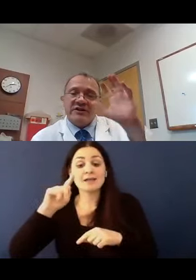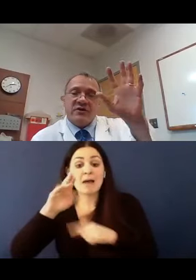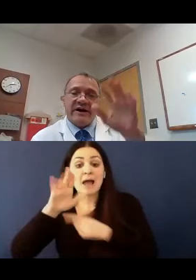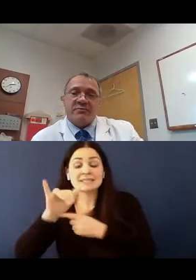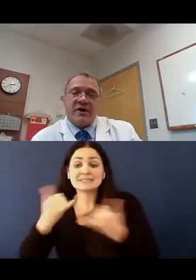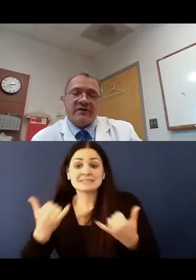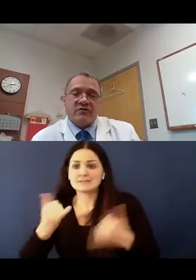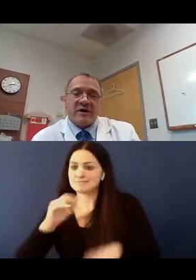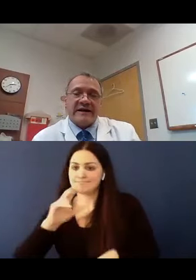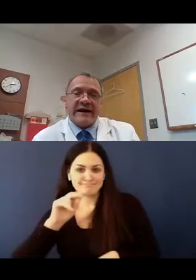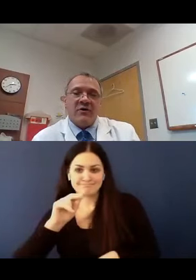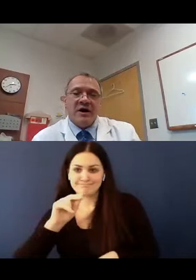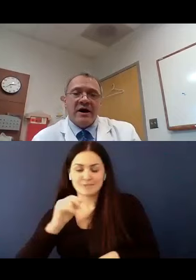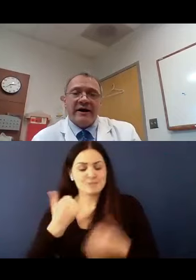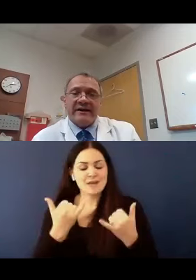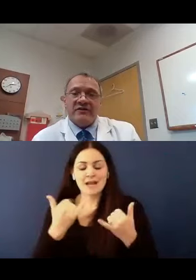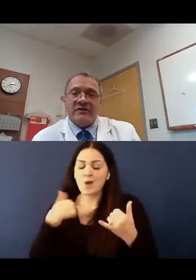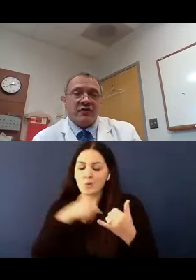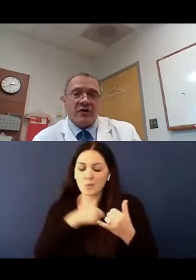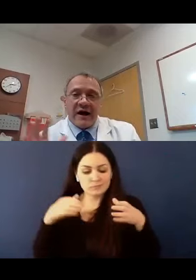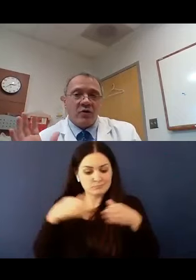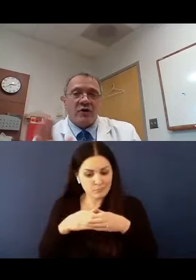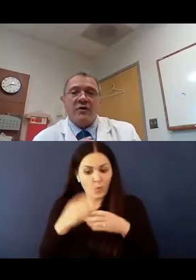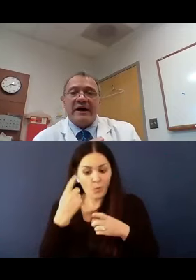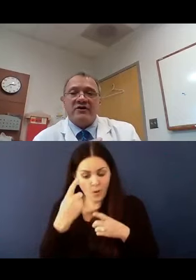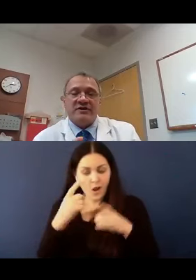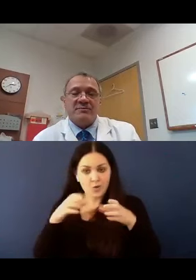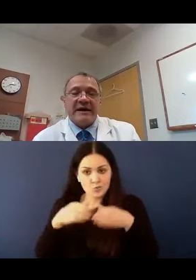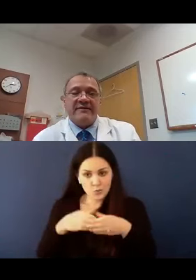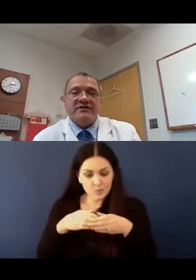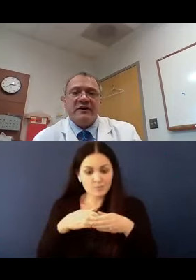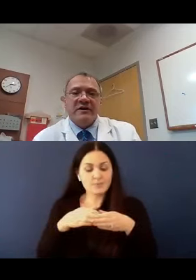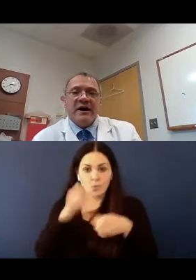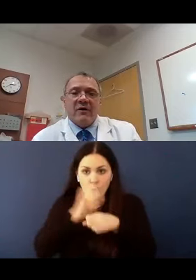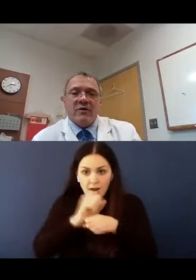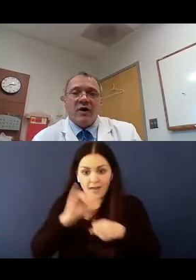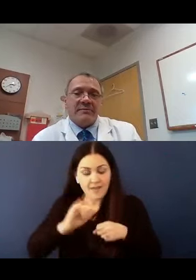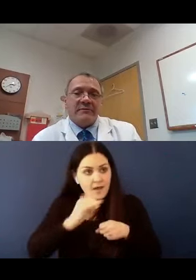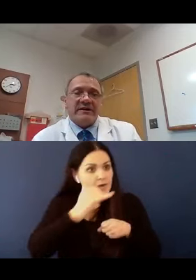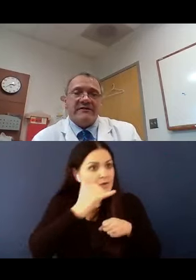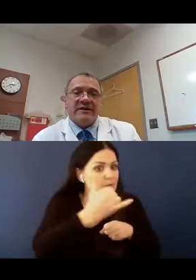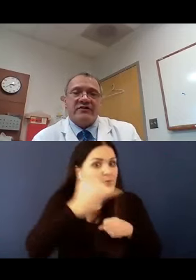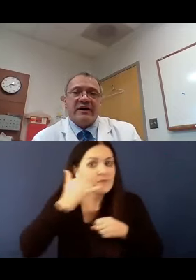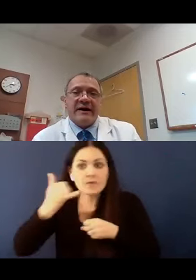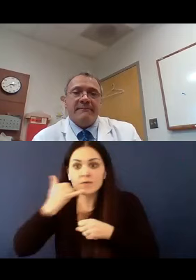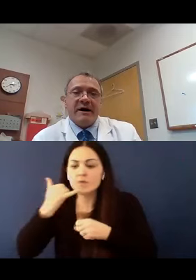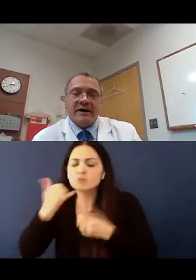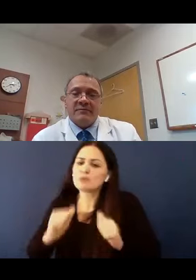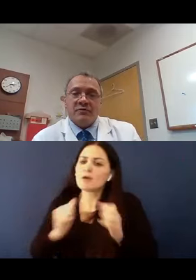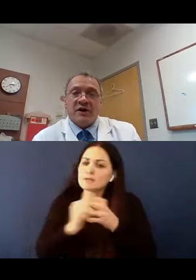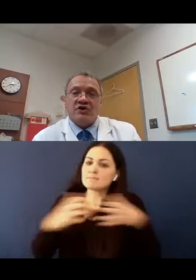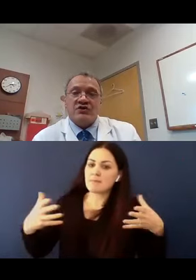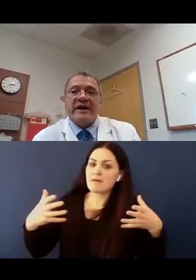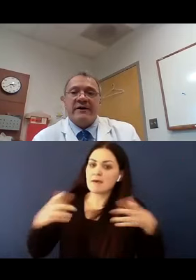This is centralized process right now. There's a lot of work going on to expand this. We want to be able to give this on